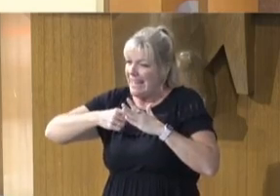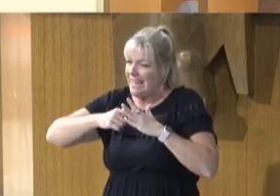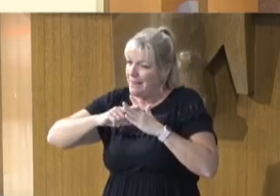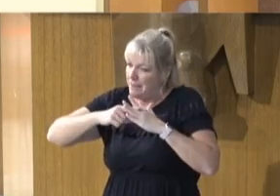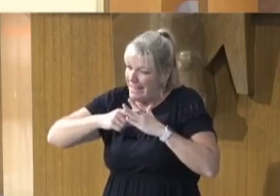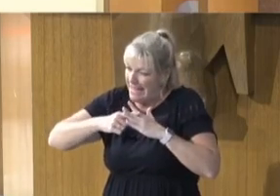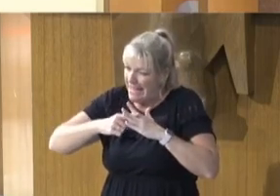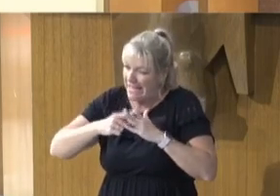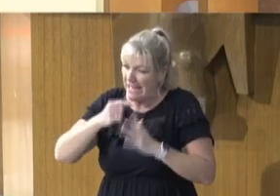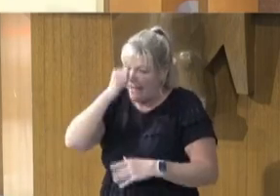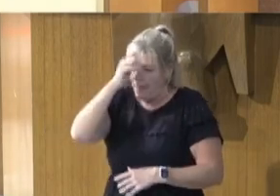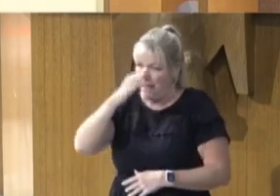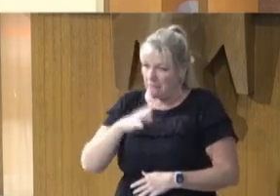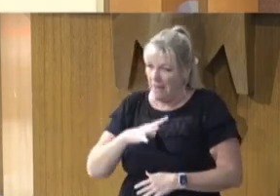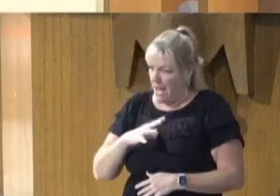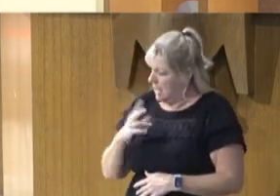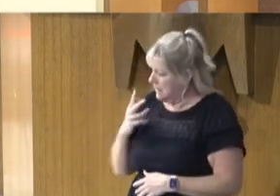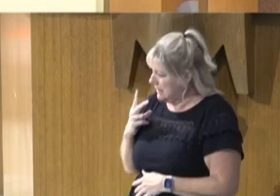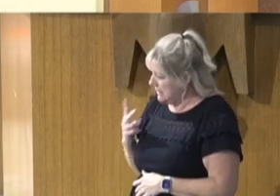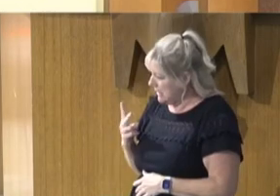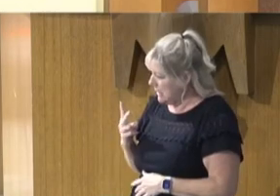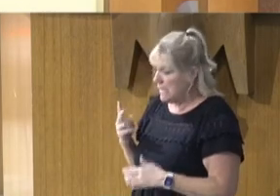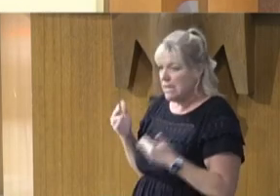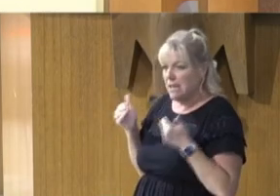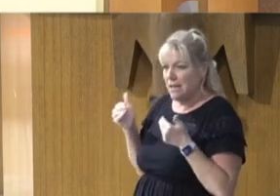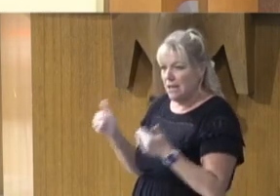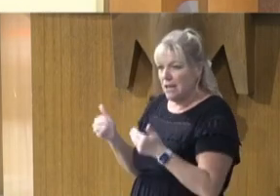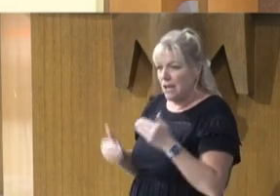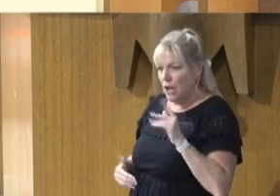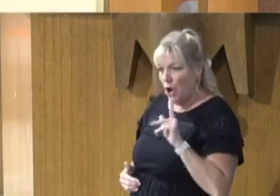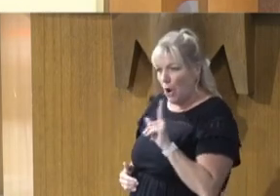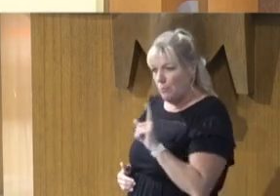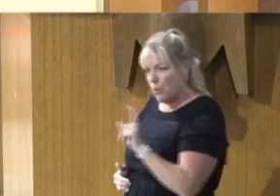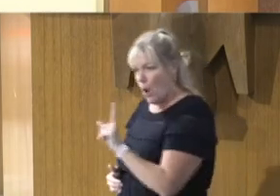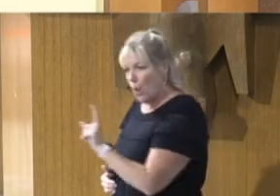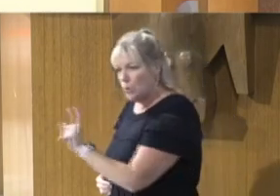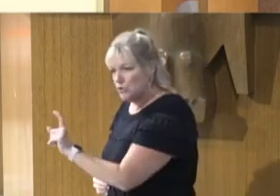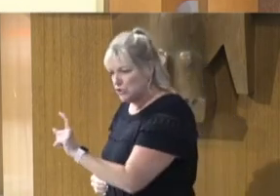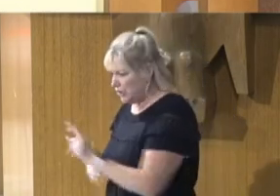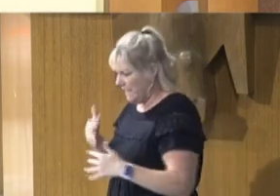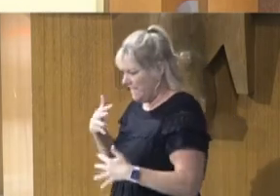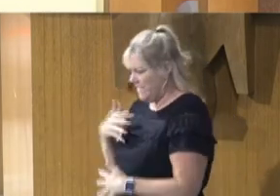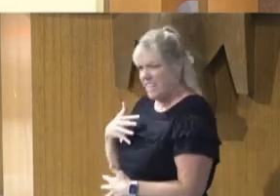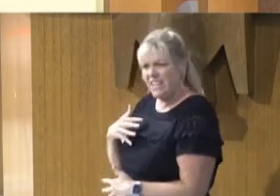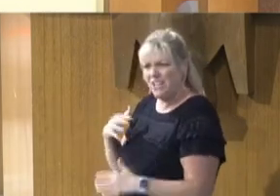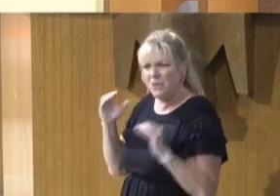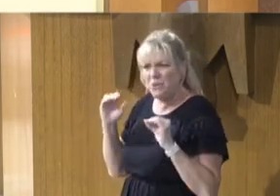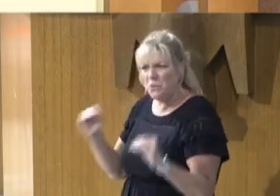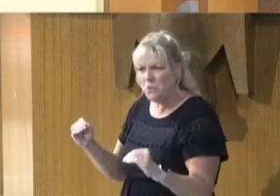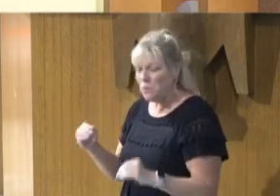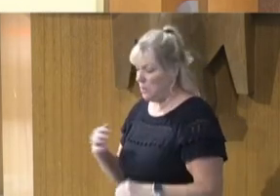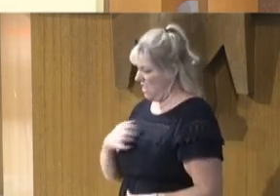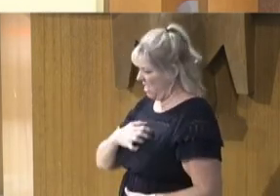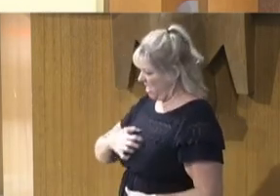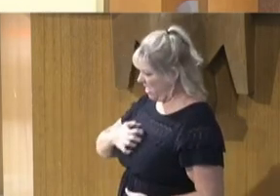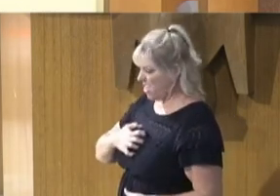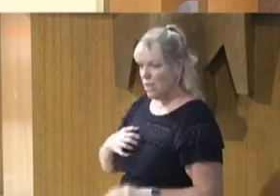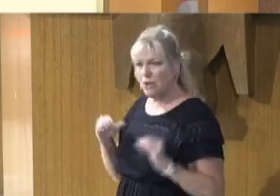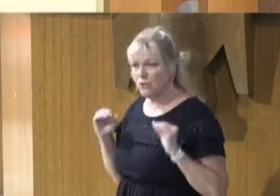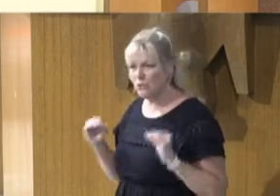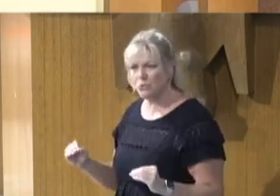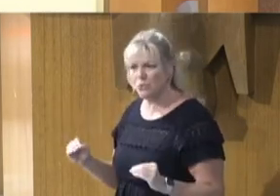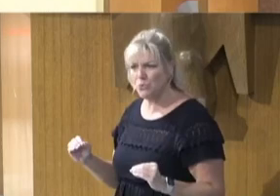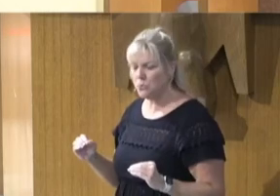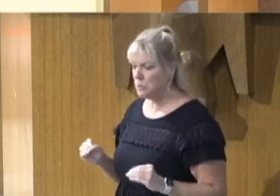when he approaches the dying man without fear, without disgust, without